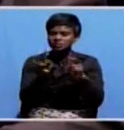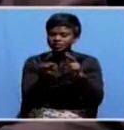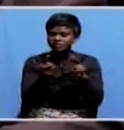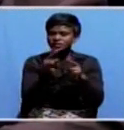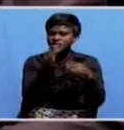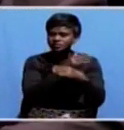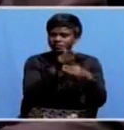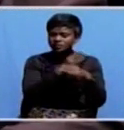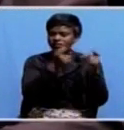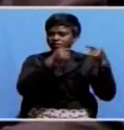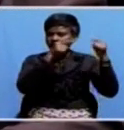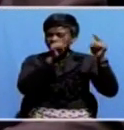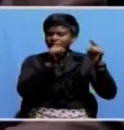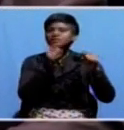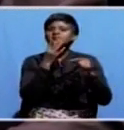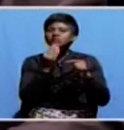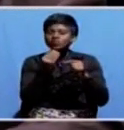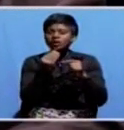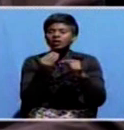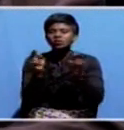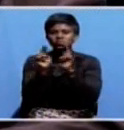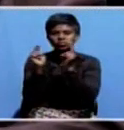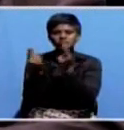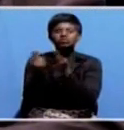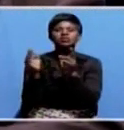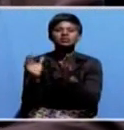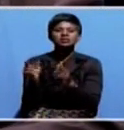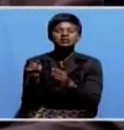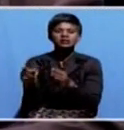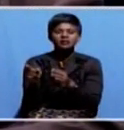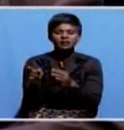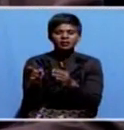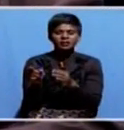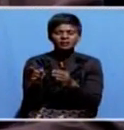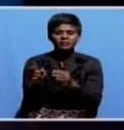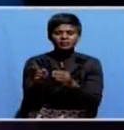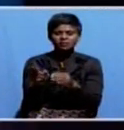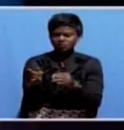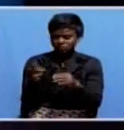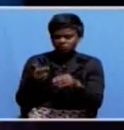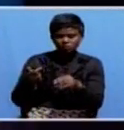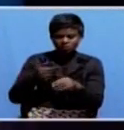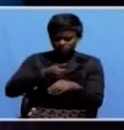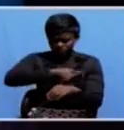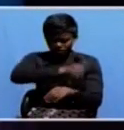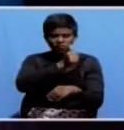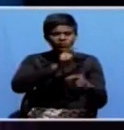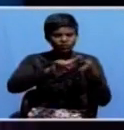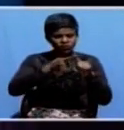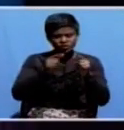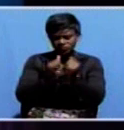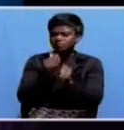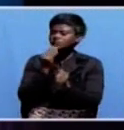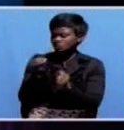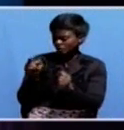Chiruba was a trade unionist of utmost. And became president. Did you see a president when you saw Chiruba? Yes,